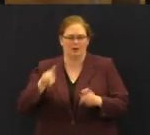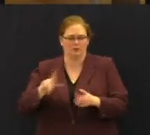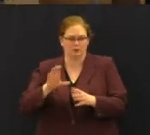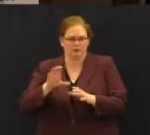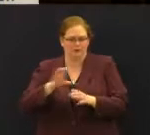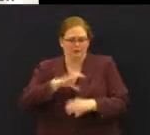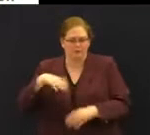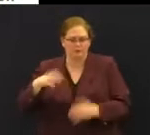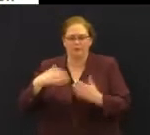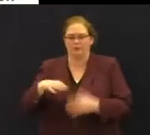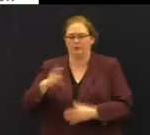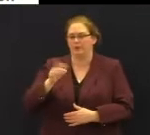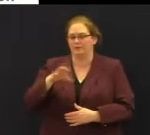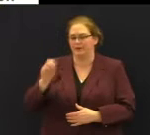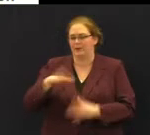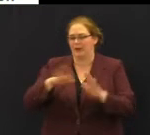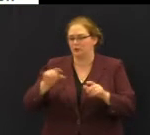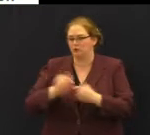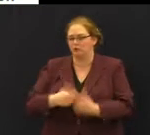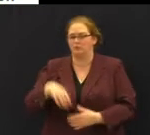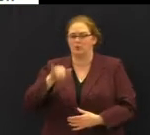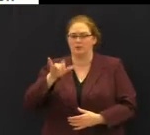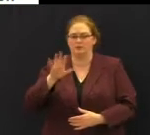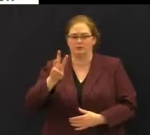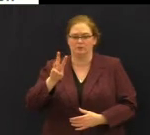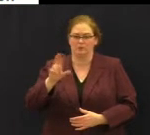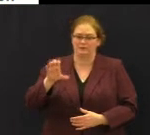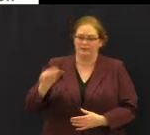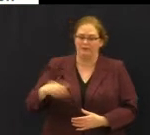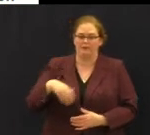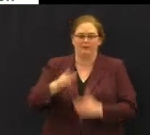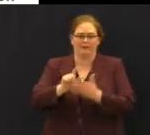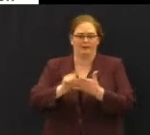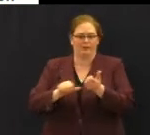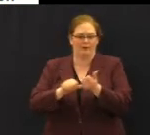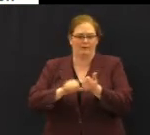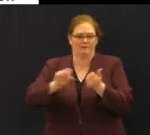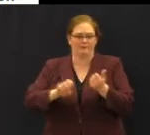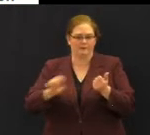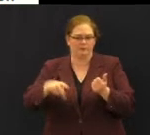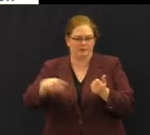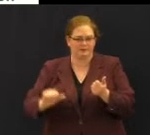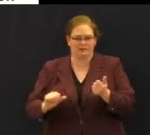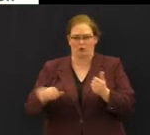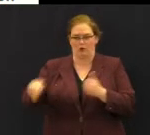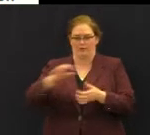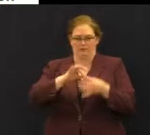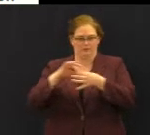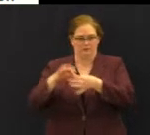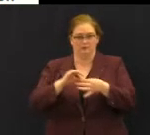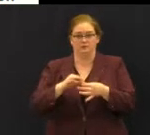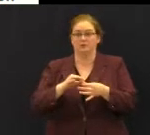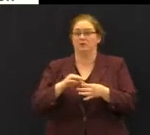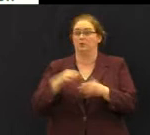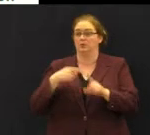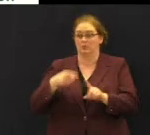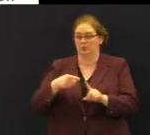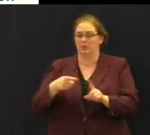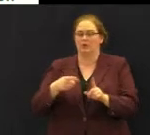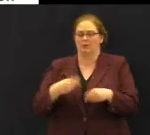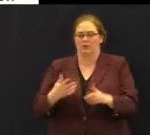Council, the Bucks County Housing Group, the YWCA, and Legal Aid of Southeastern PA. The BERA program provides rental